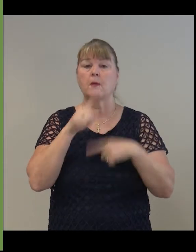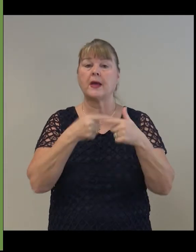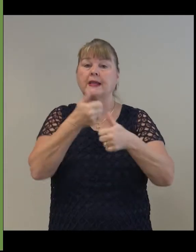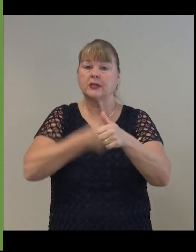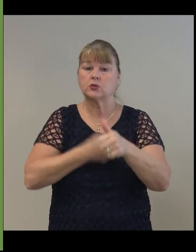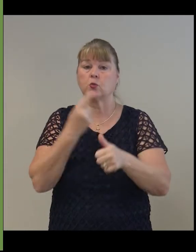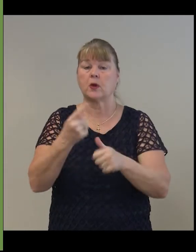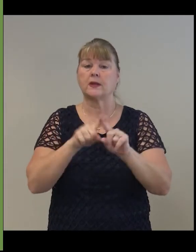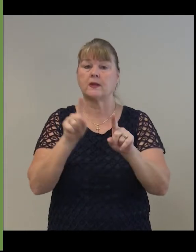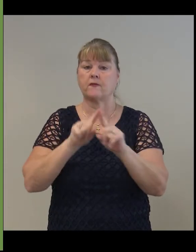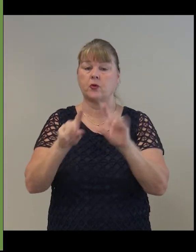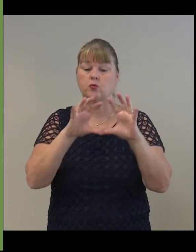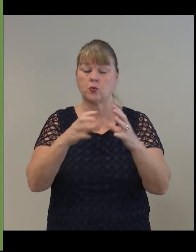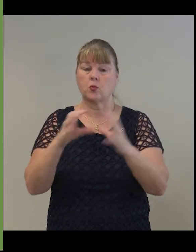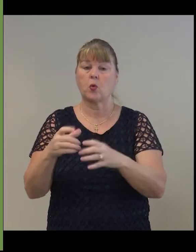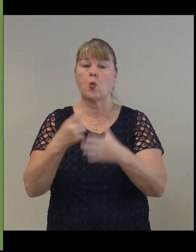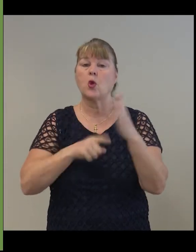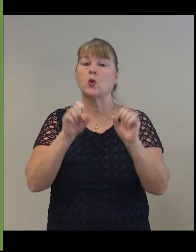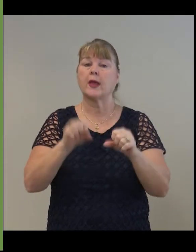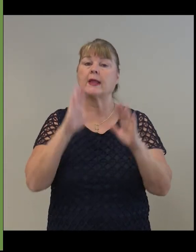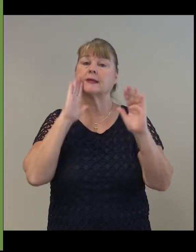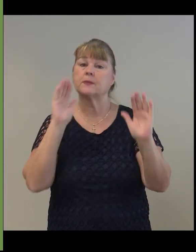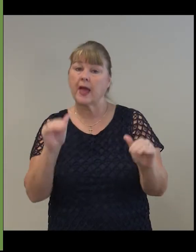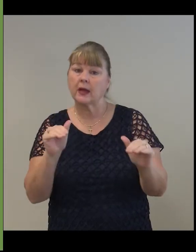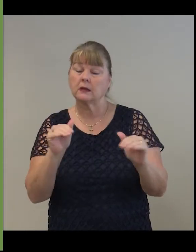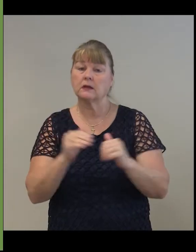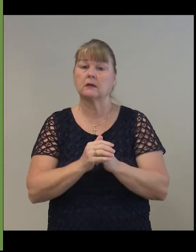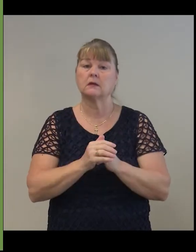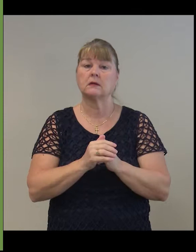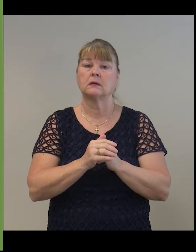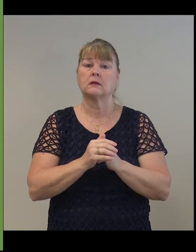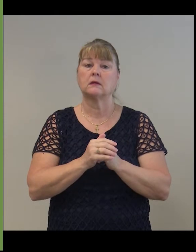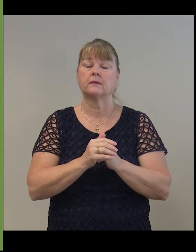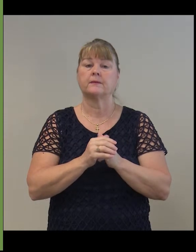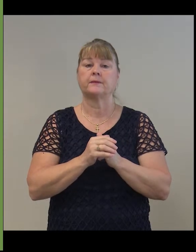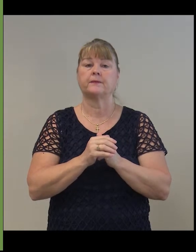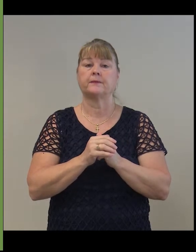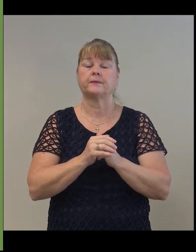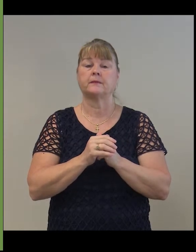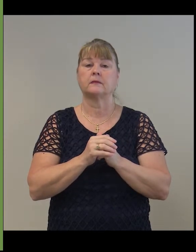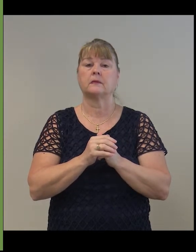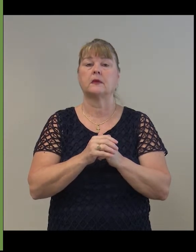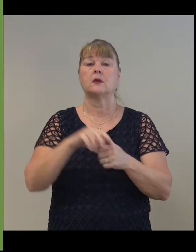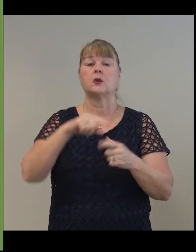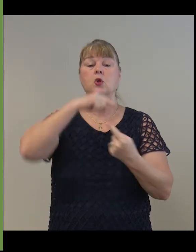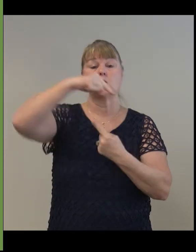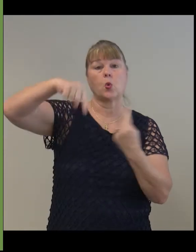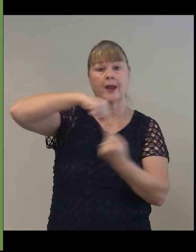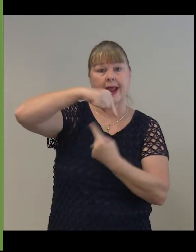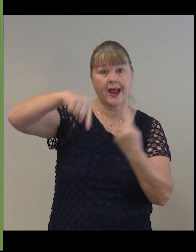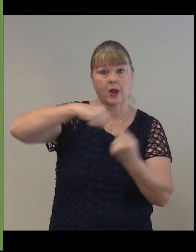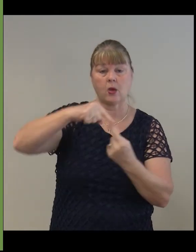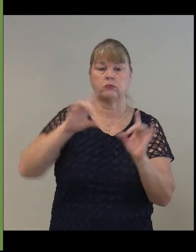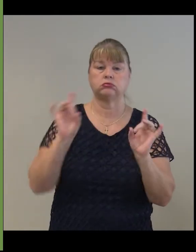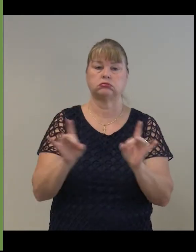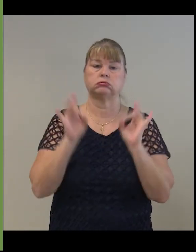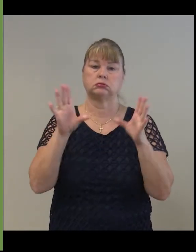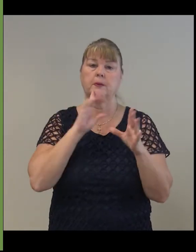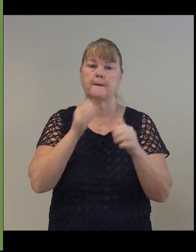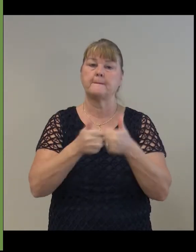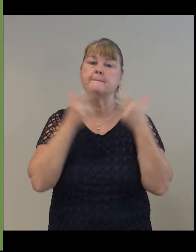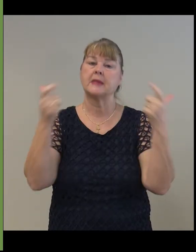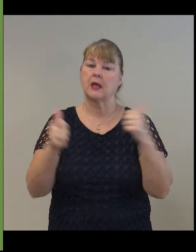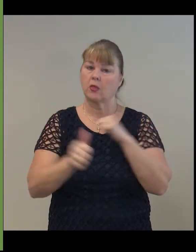categories and what you can expect in regards to wind speeds. Tornadoes are a huge threat when it comes to hurricanes because they can start